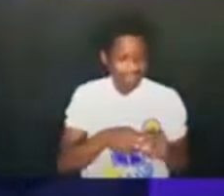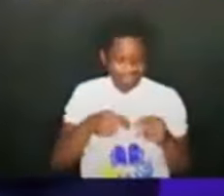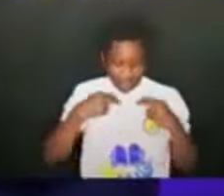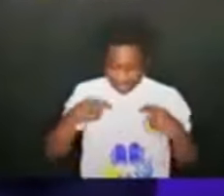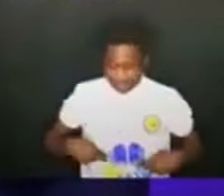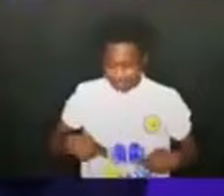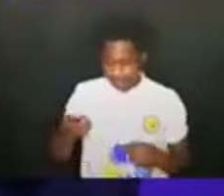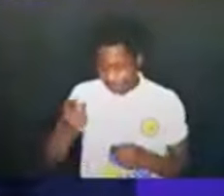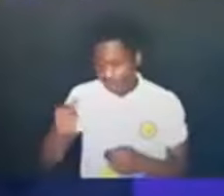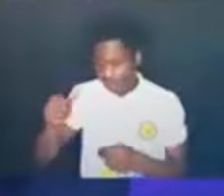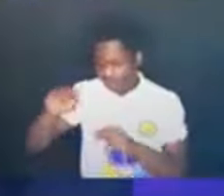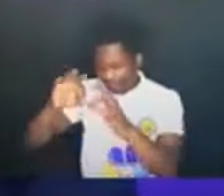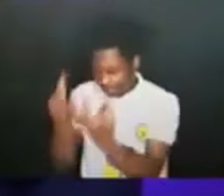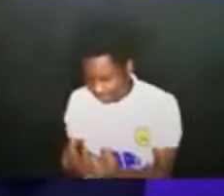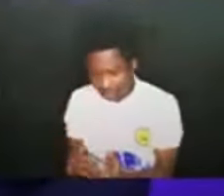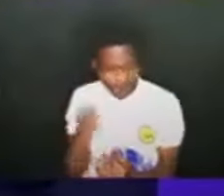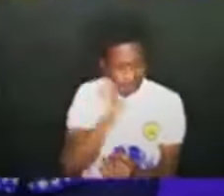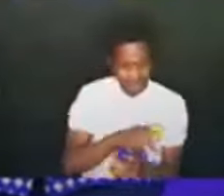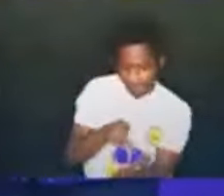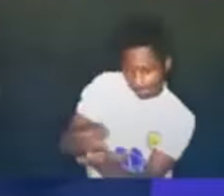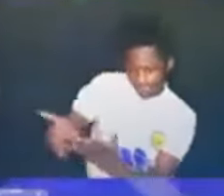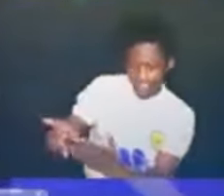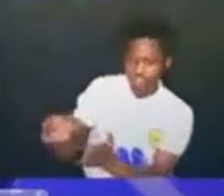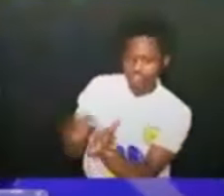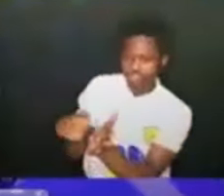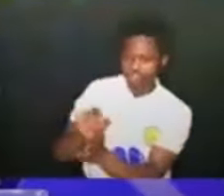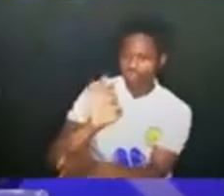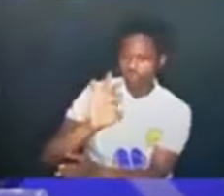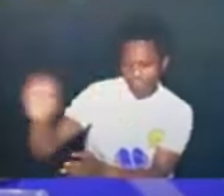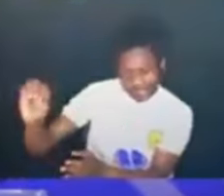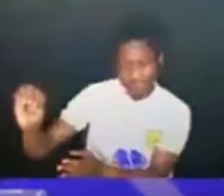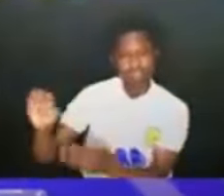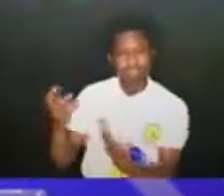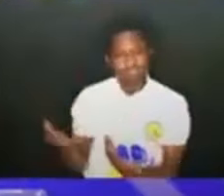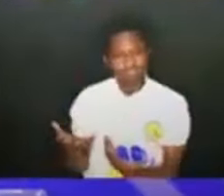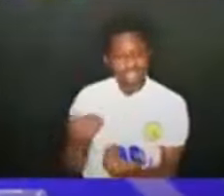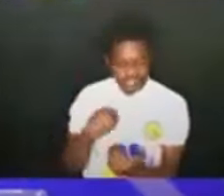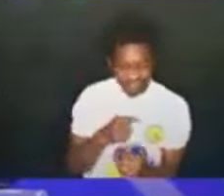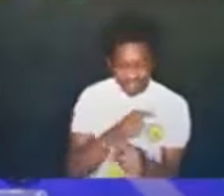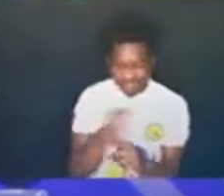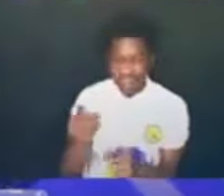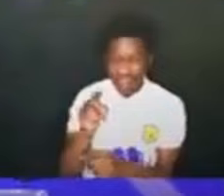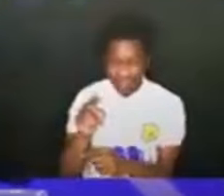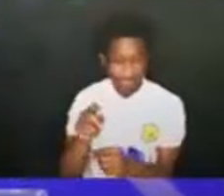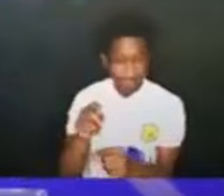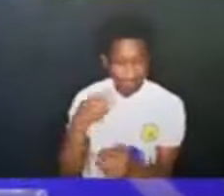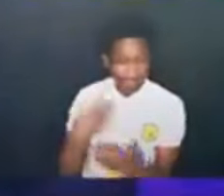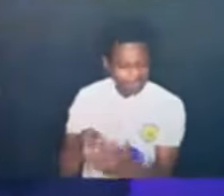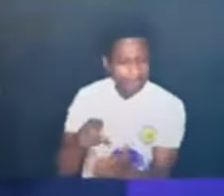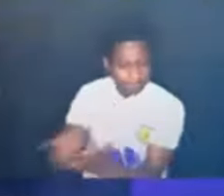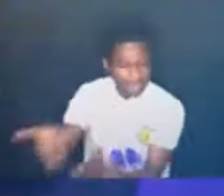has to settle school fees. Now there are bills that this father will have to pay.